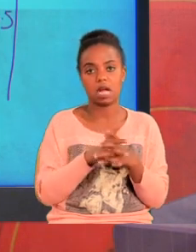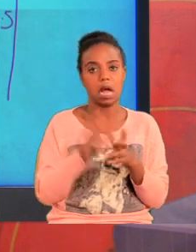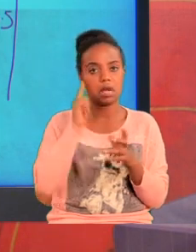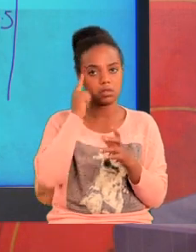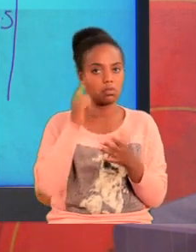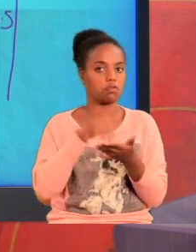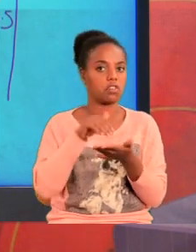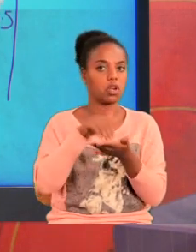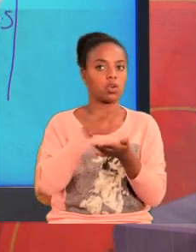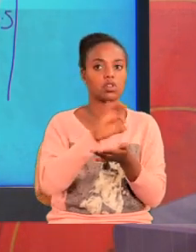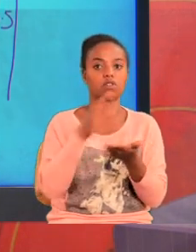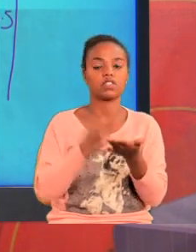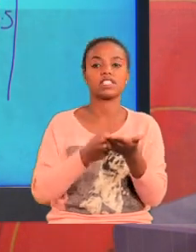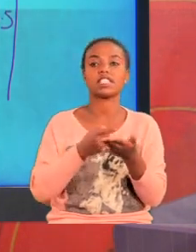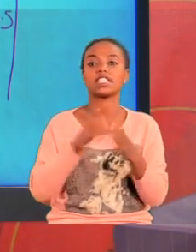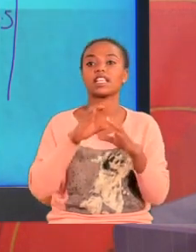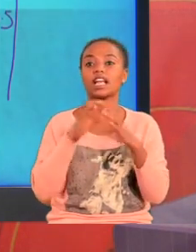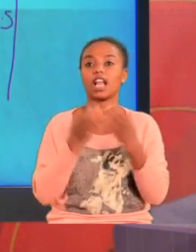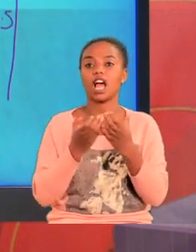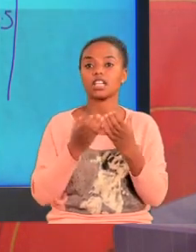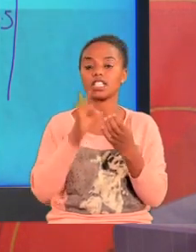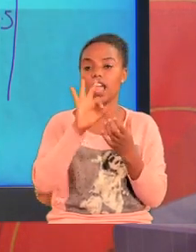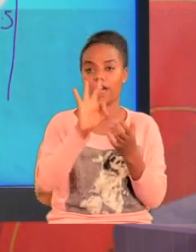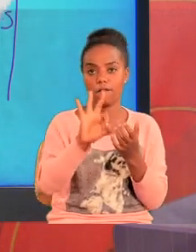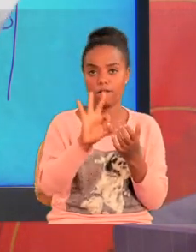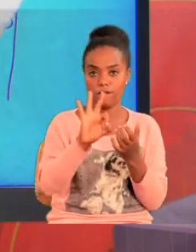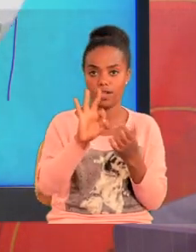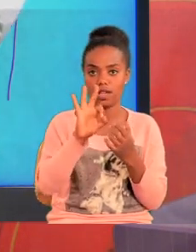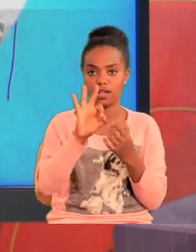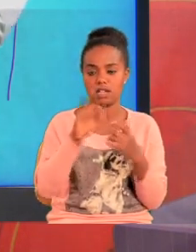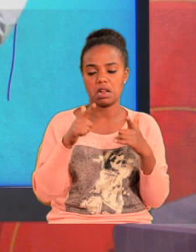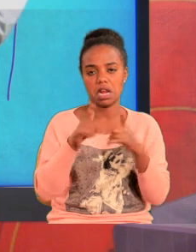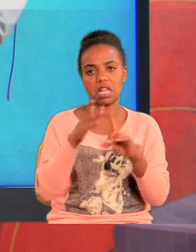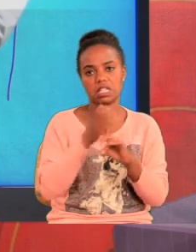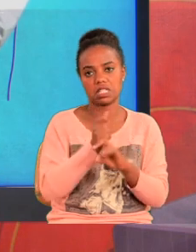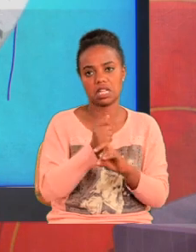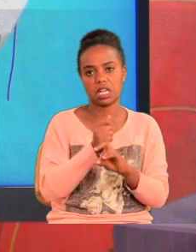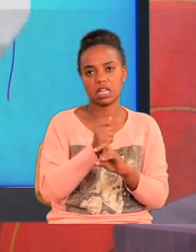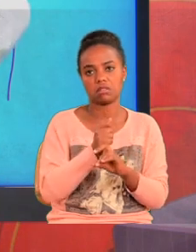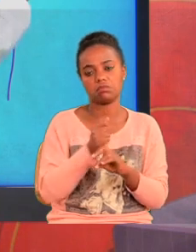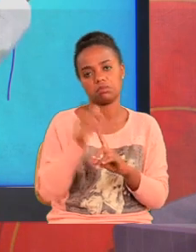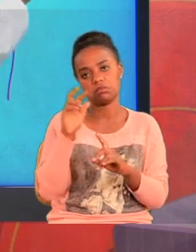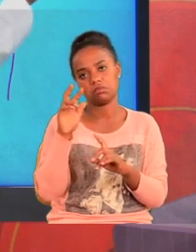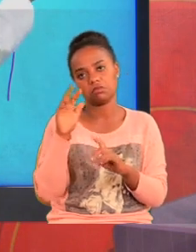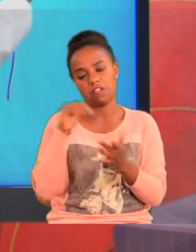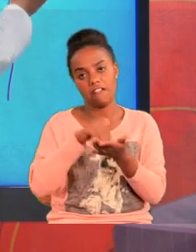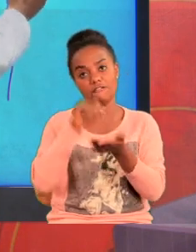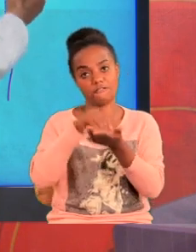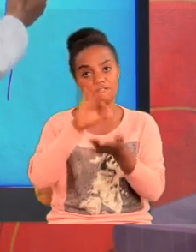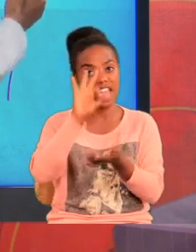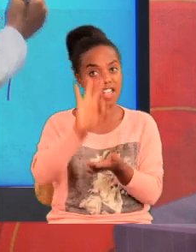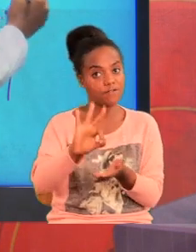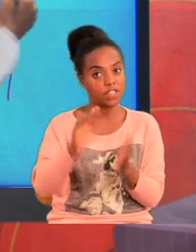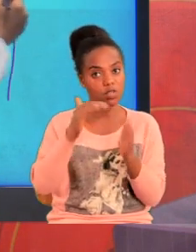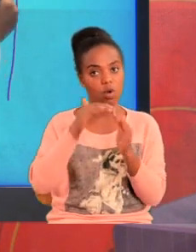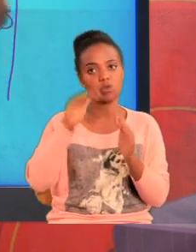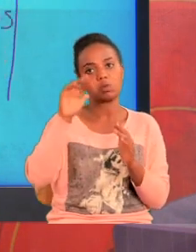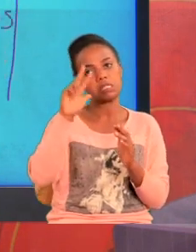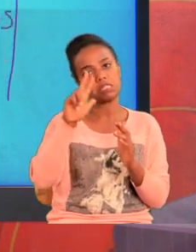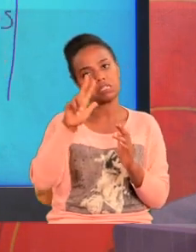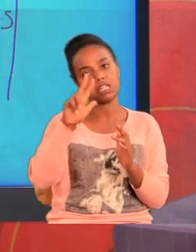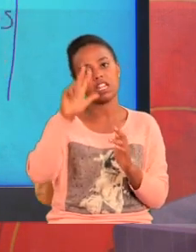Assume the frequency of this class frequency. Let's take to be this one is 3, this 4, this one is